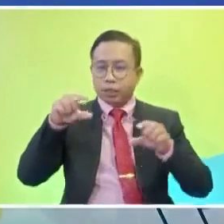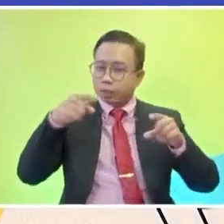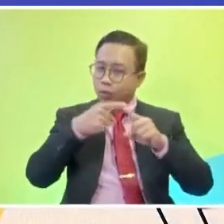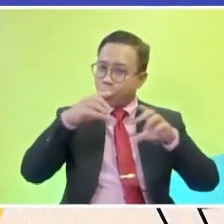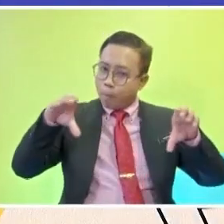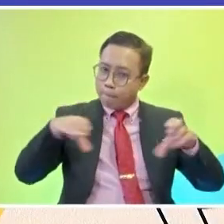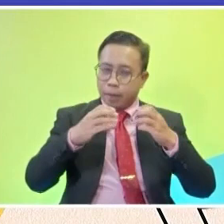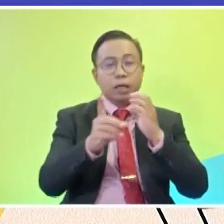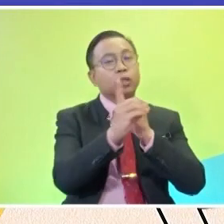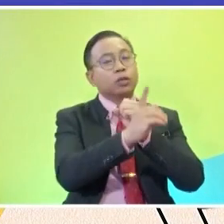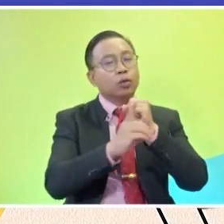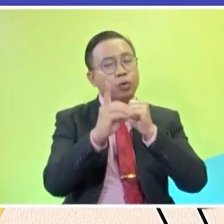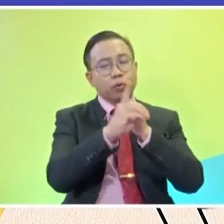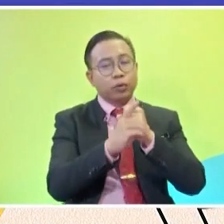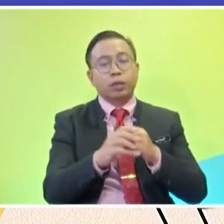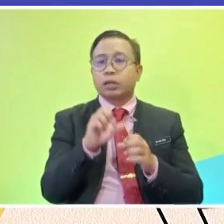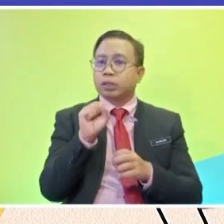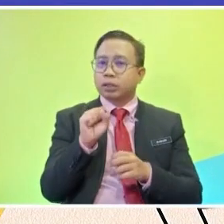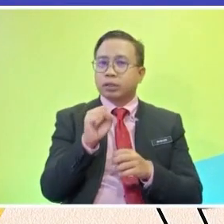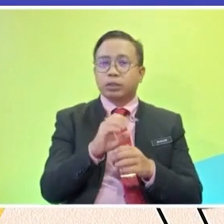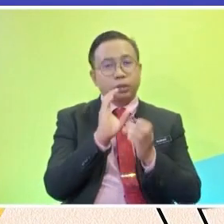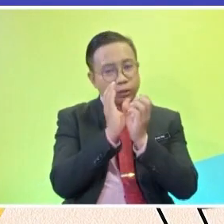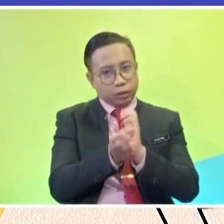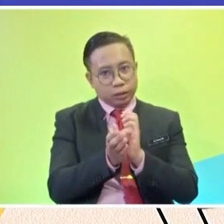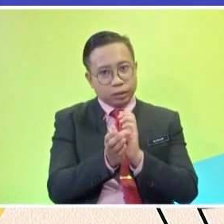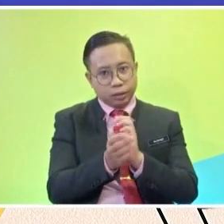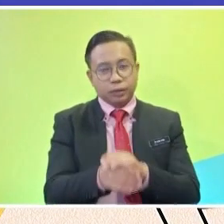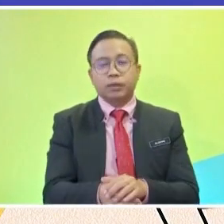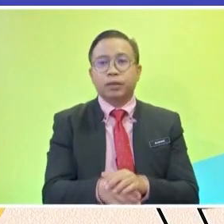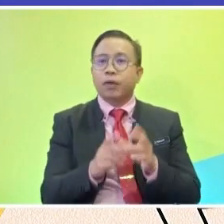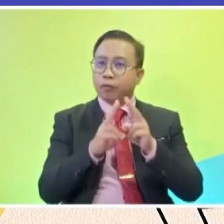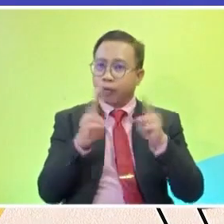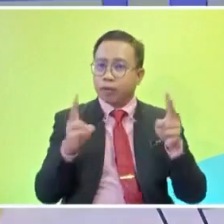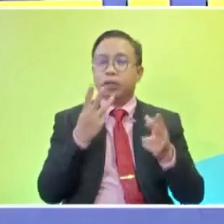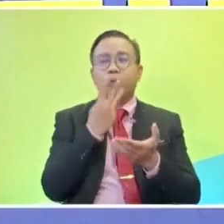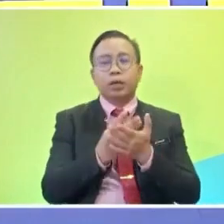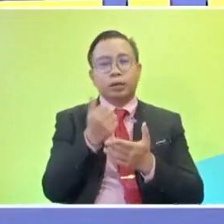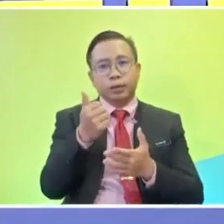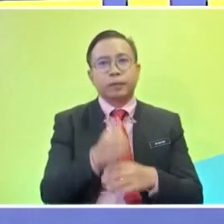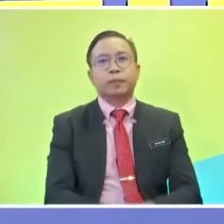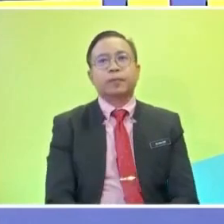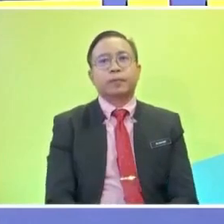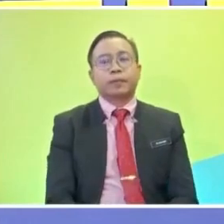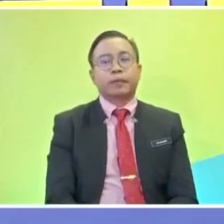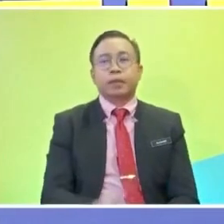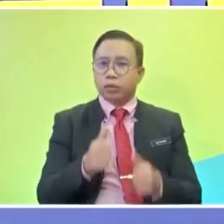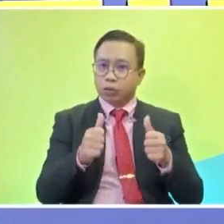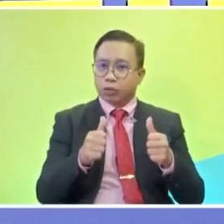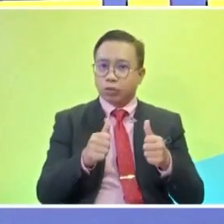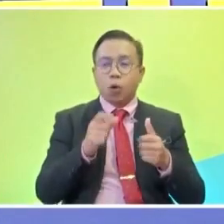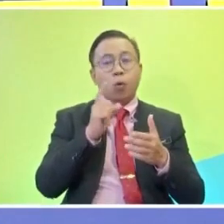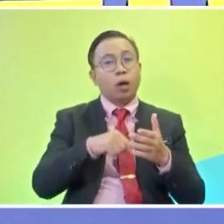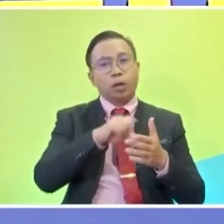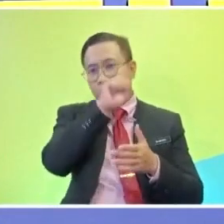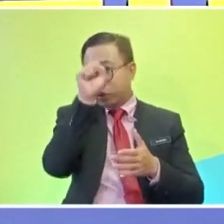so the water was the object, it became the subject now, and he actually changed add to added. Very well done. Good job, okay. Afan. Good job, Afan. Okay, what